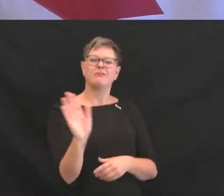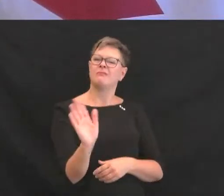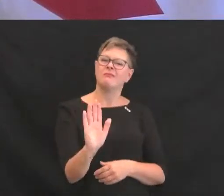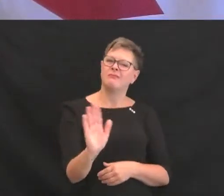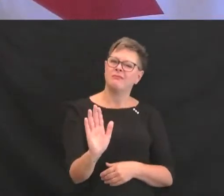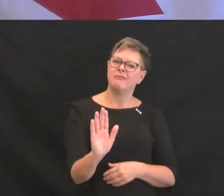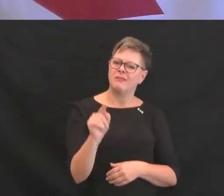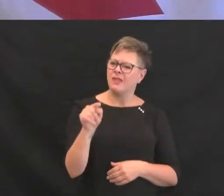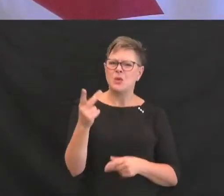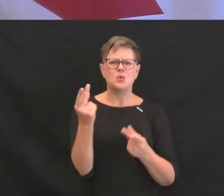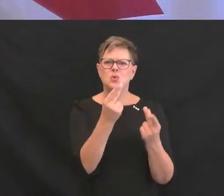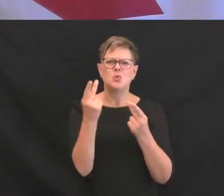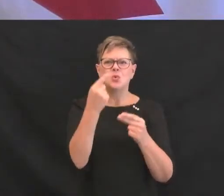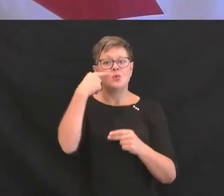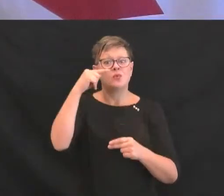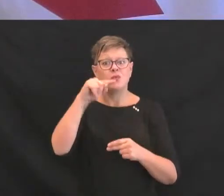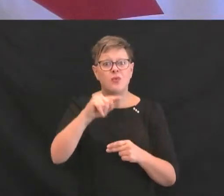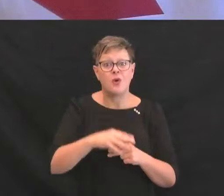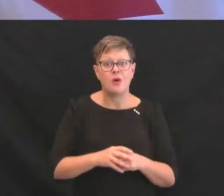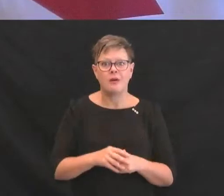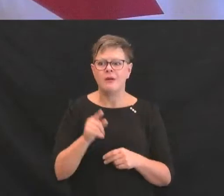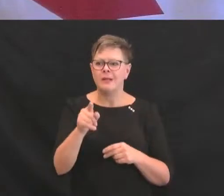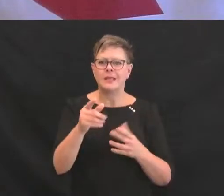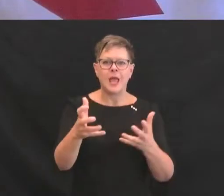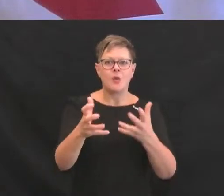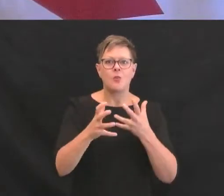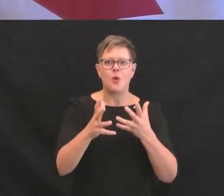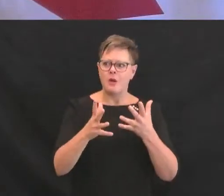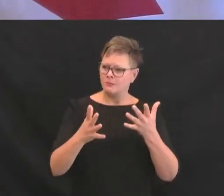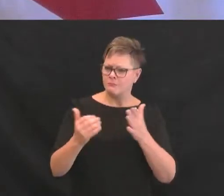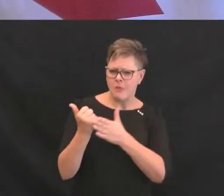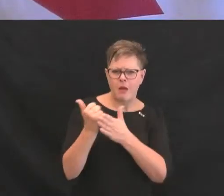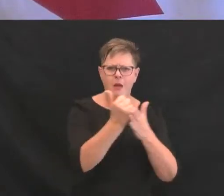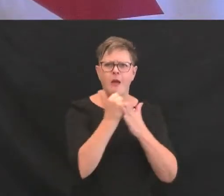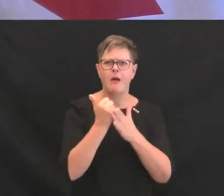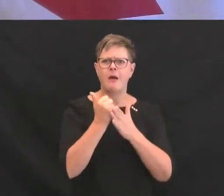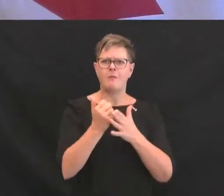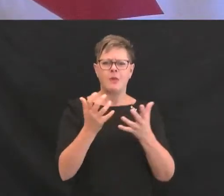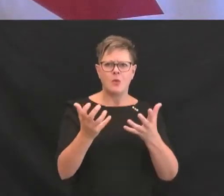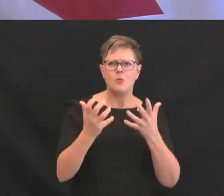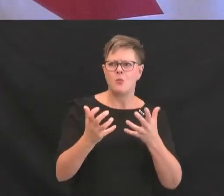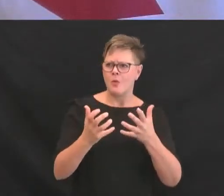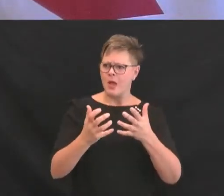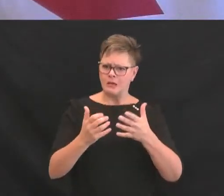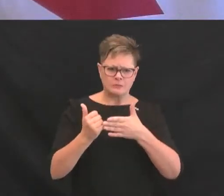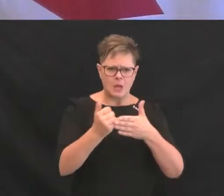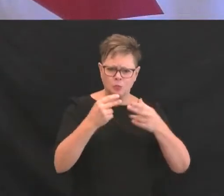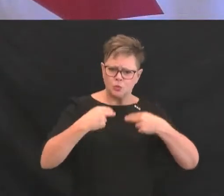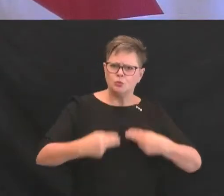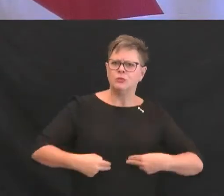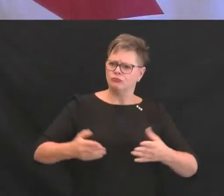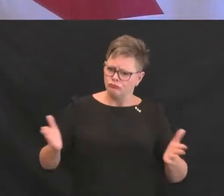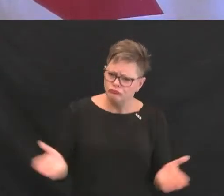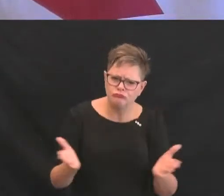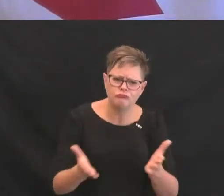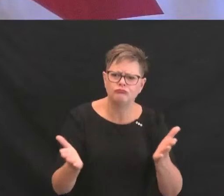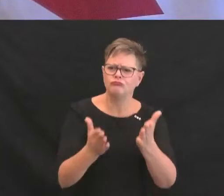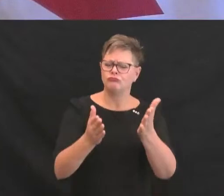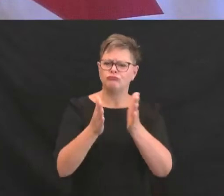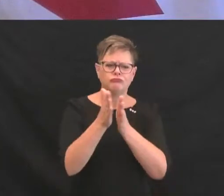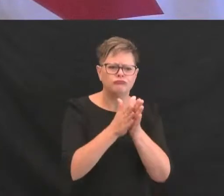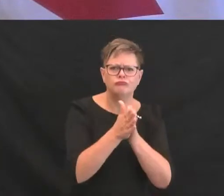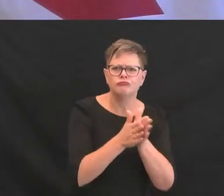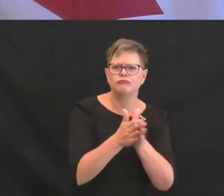argue, because they are a part of a bigger good, a greater good, a human good, and one that we should all be proud